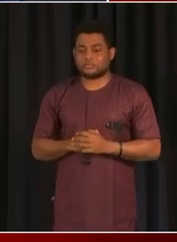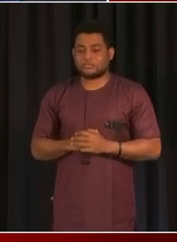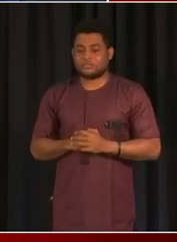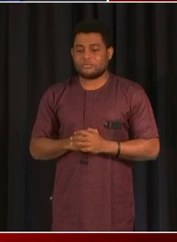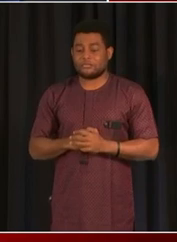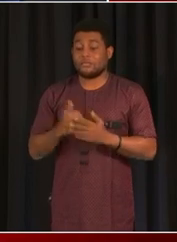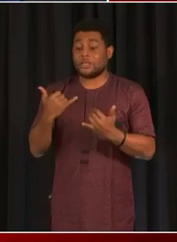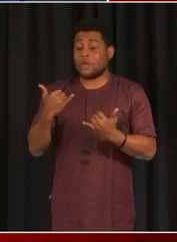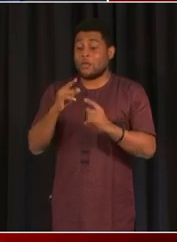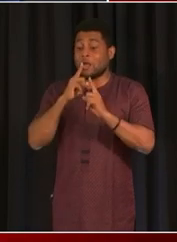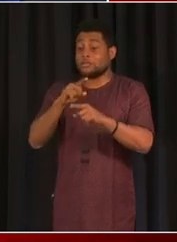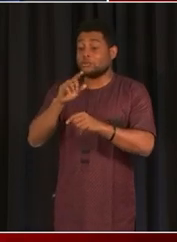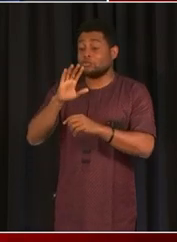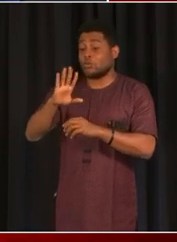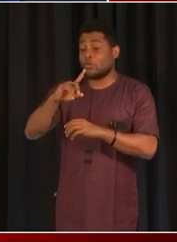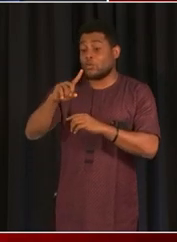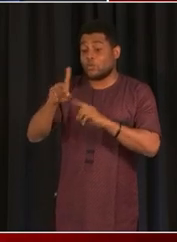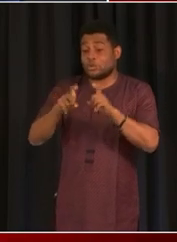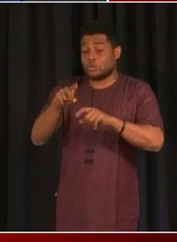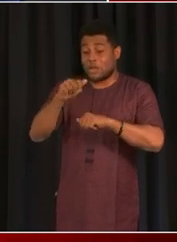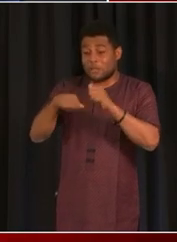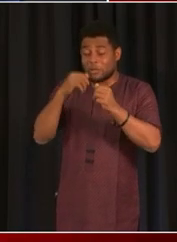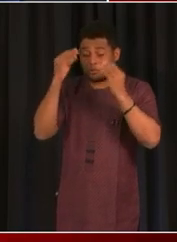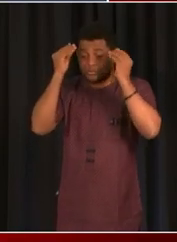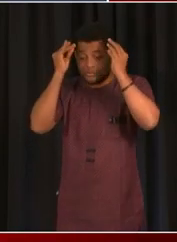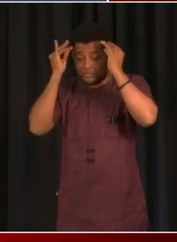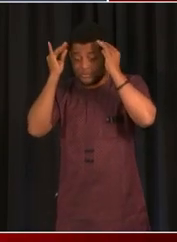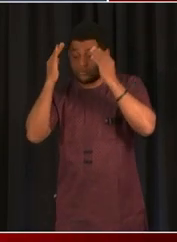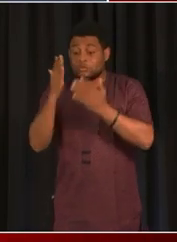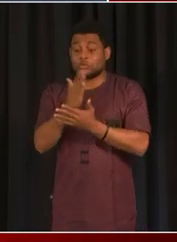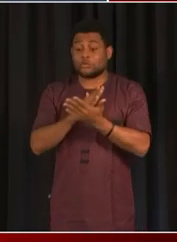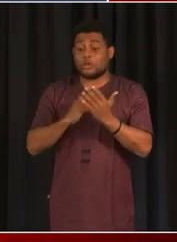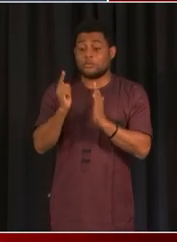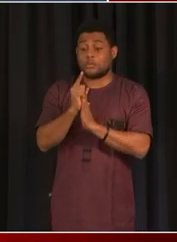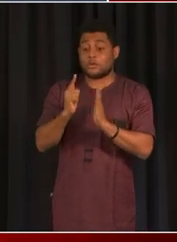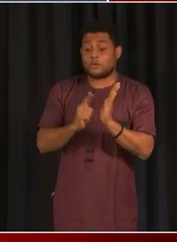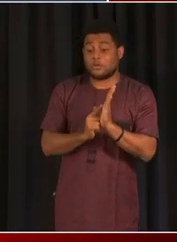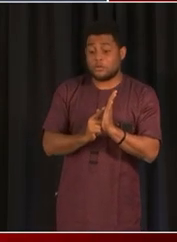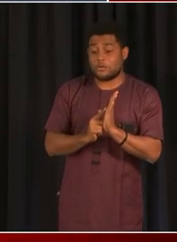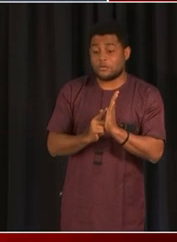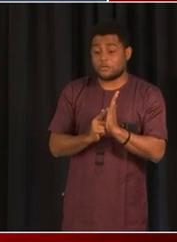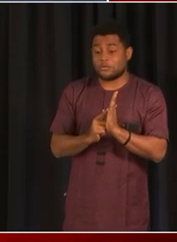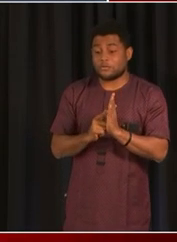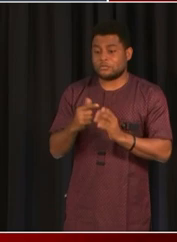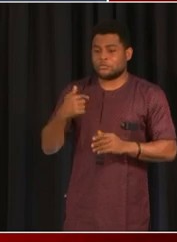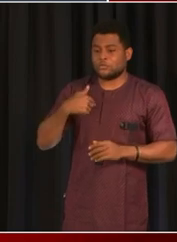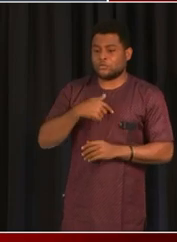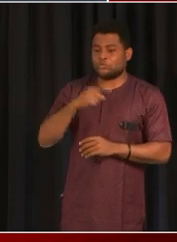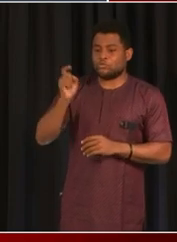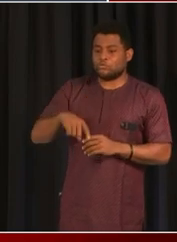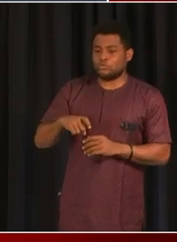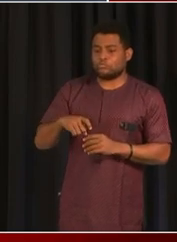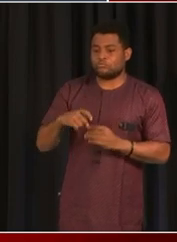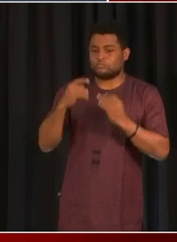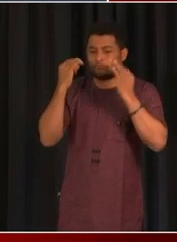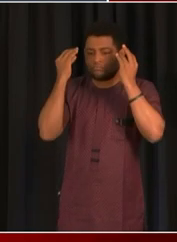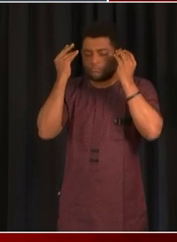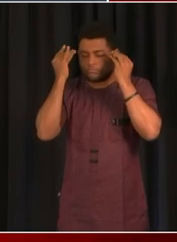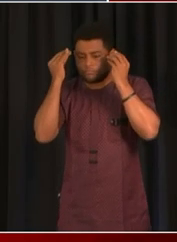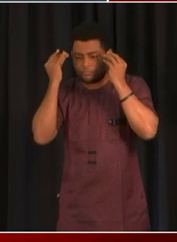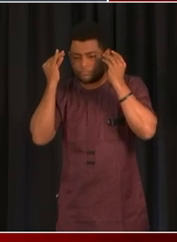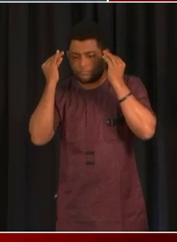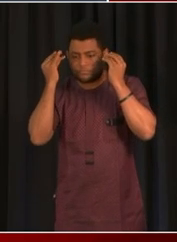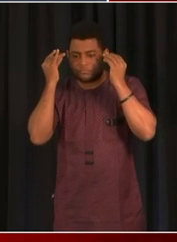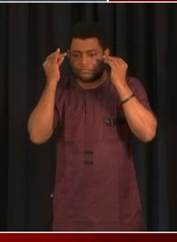thought process, there's those things that are legal and practical, and all of the considerations that we make